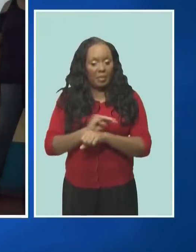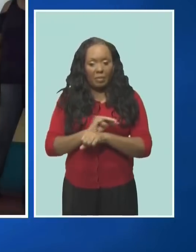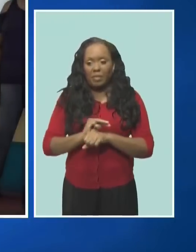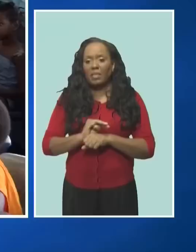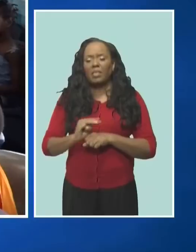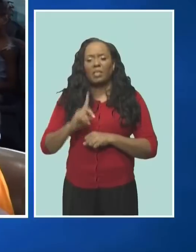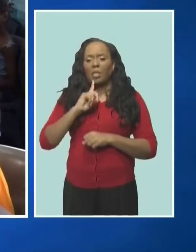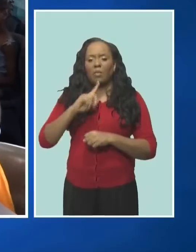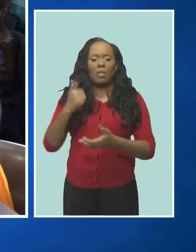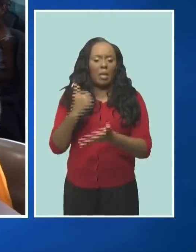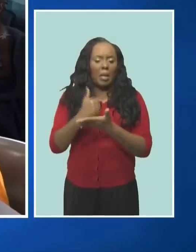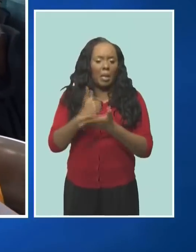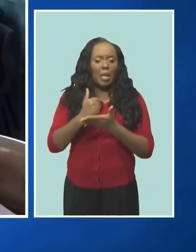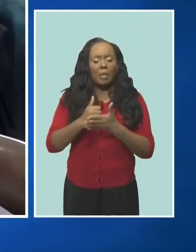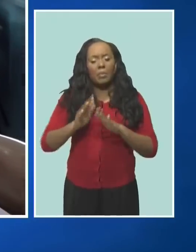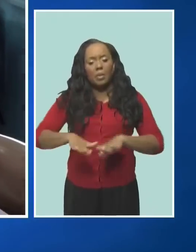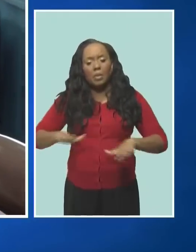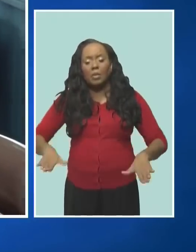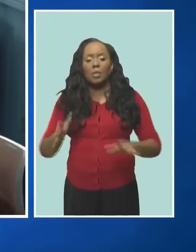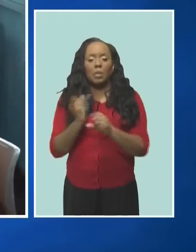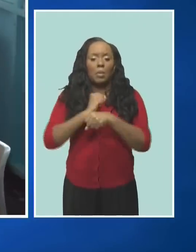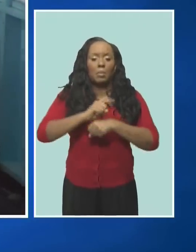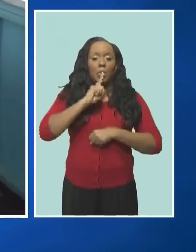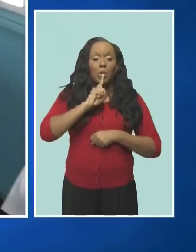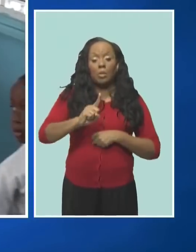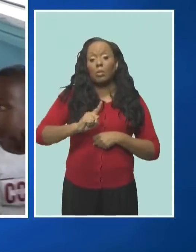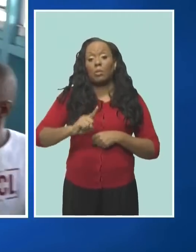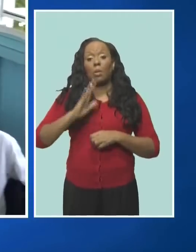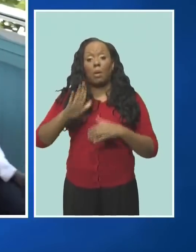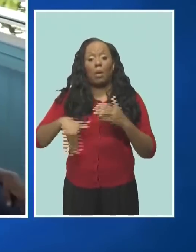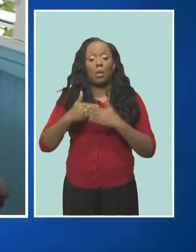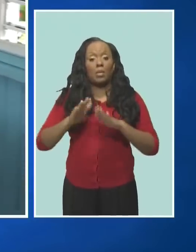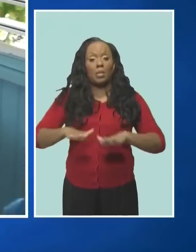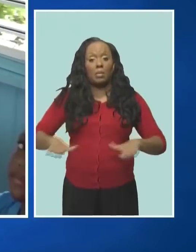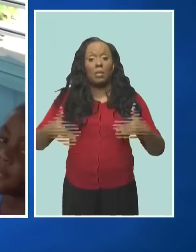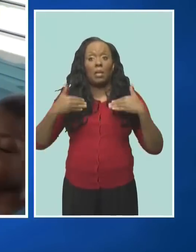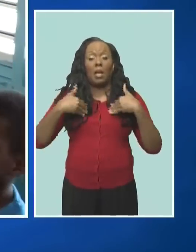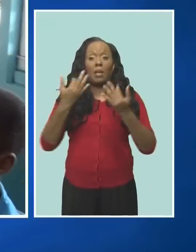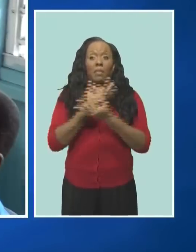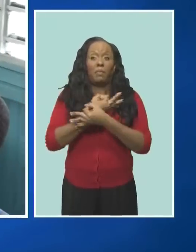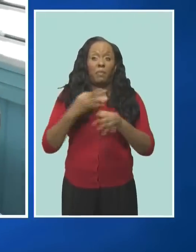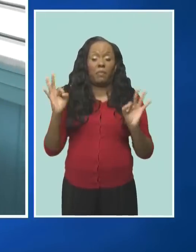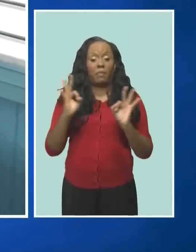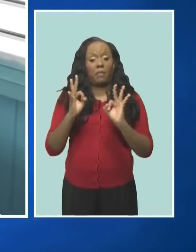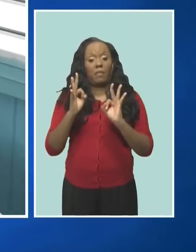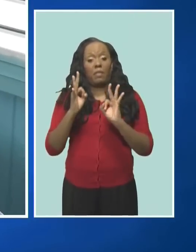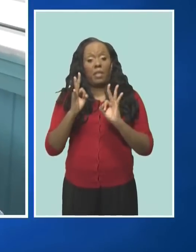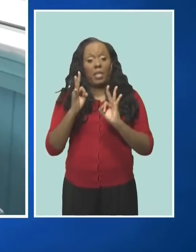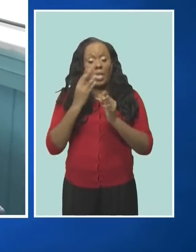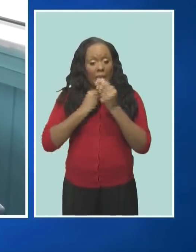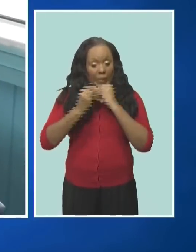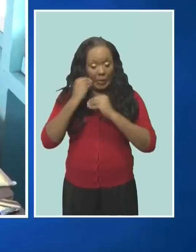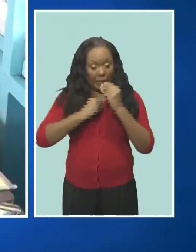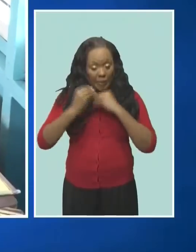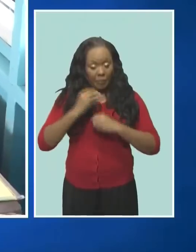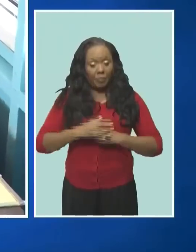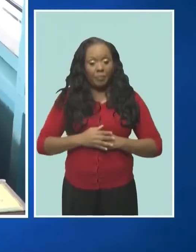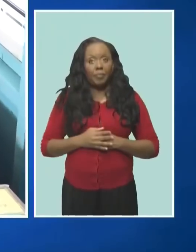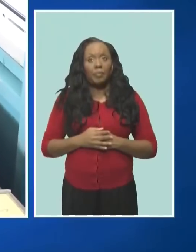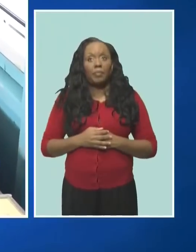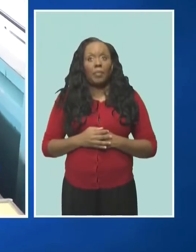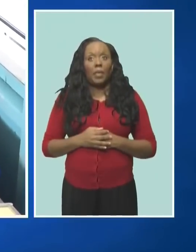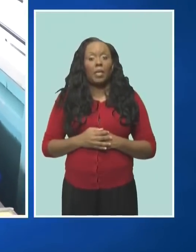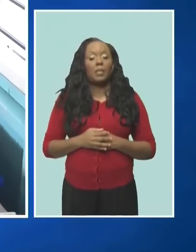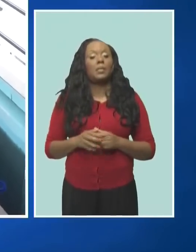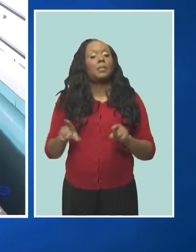of duty to make the program where campers are given free meals a success. He explains the specialized camps add a special